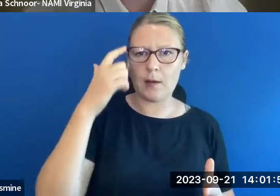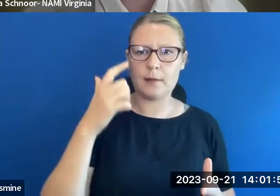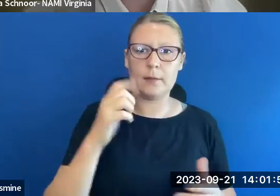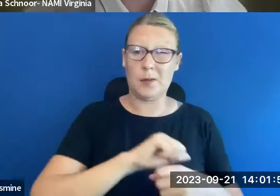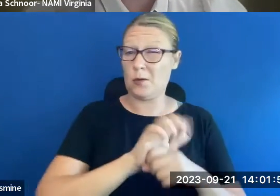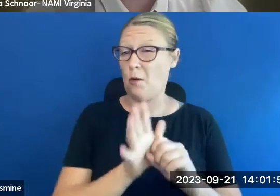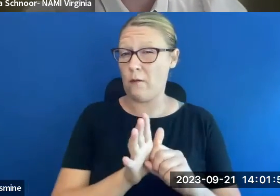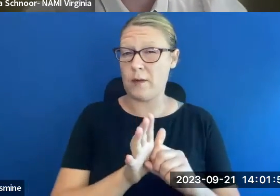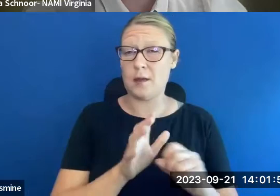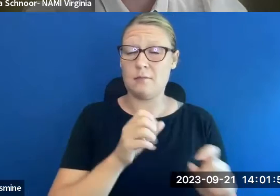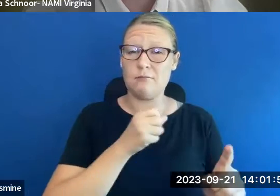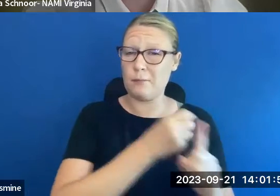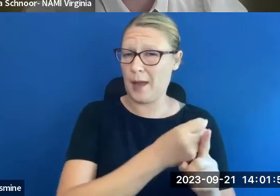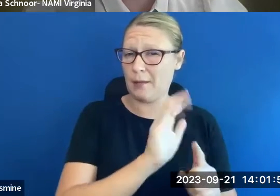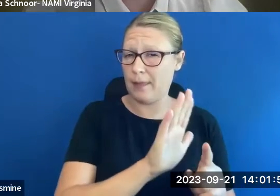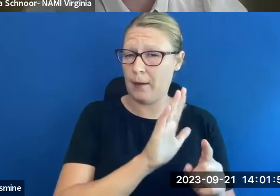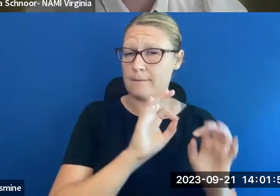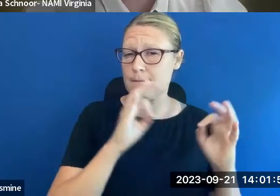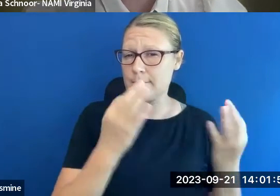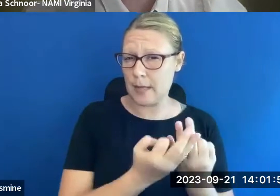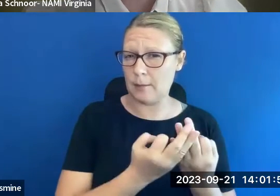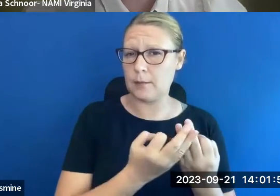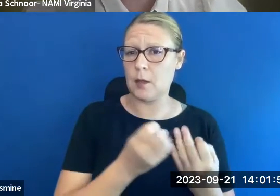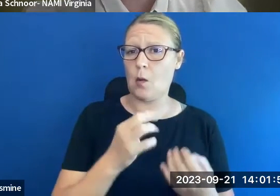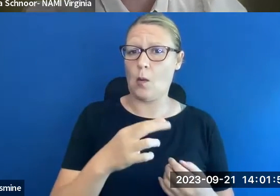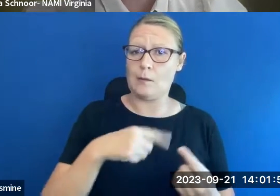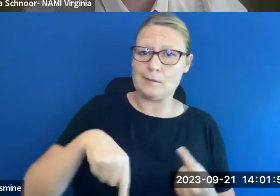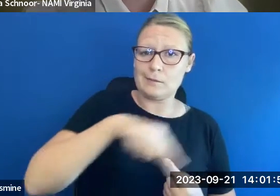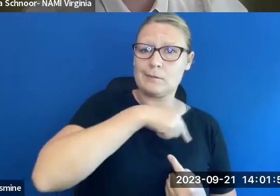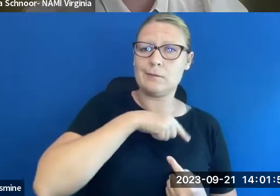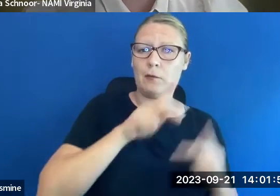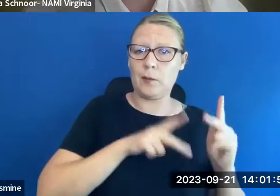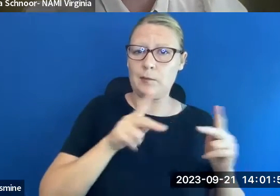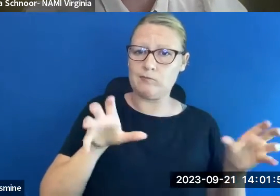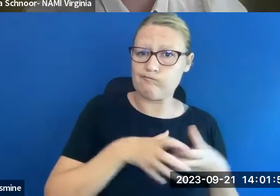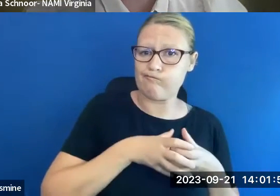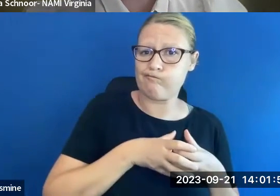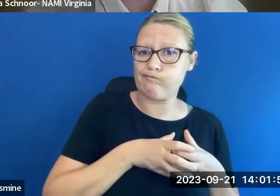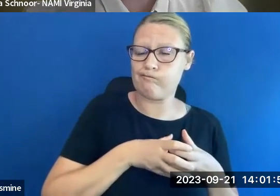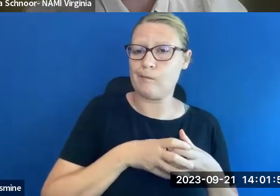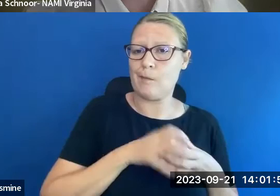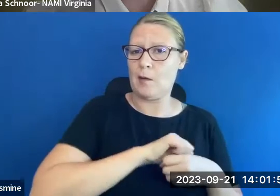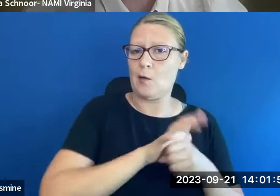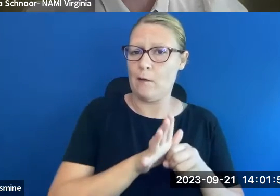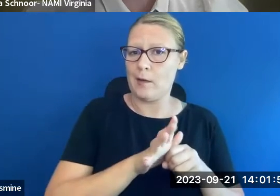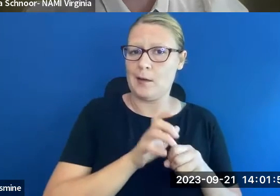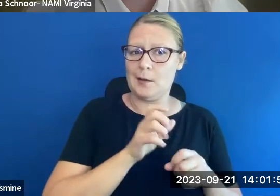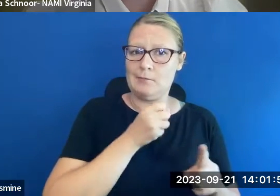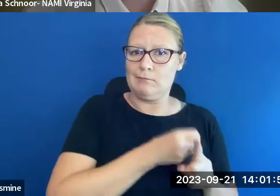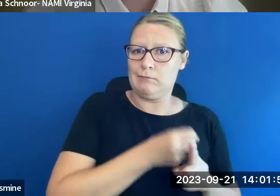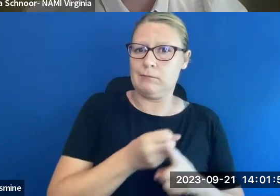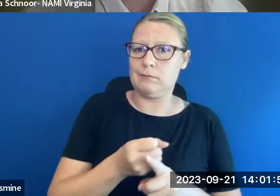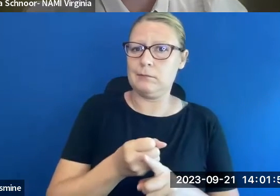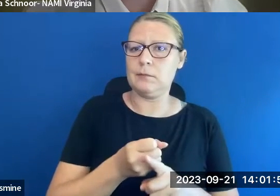family and inner circle. So I feel like it just really, it allowed for us to be